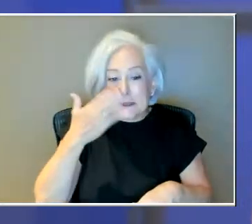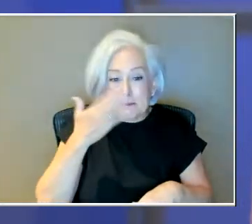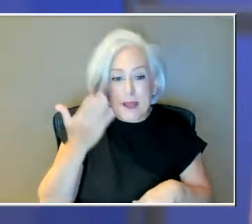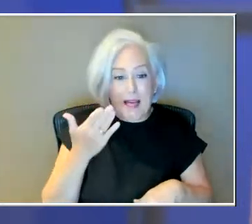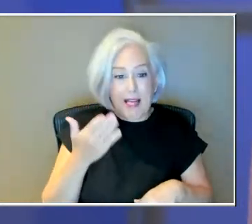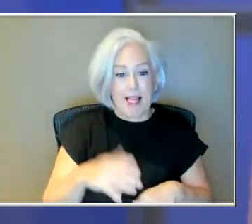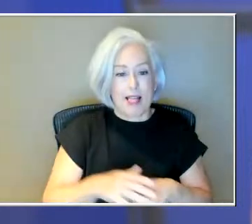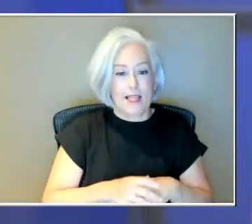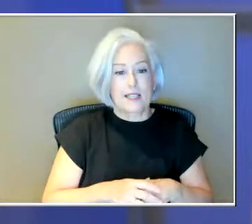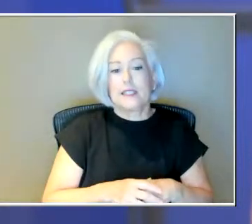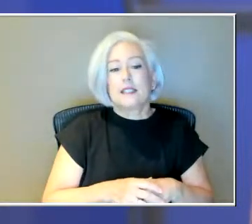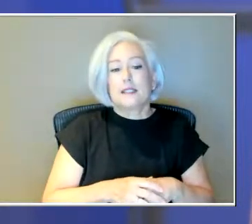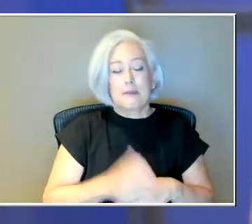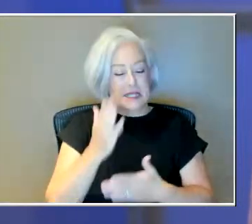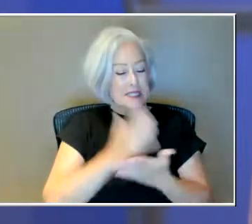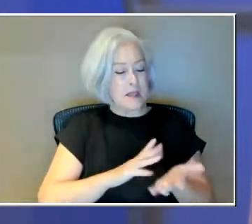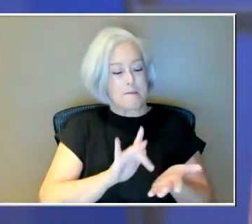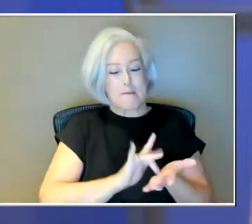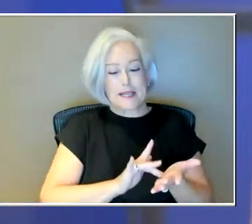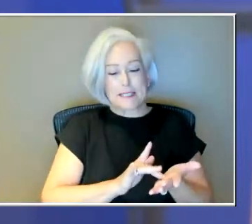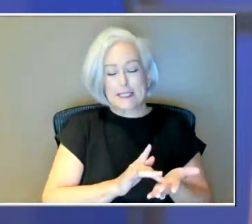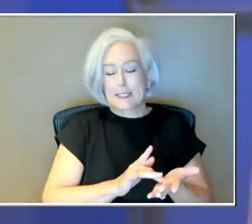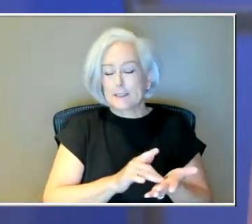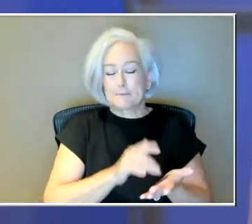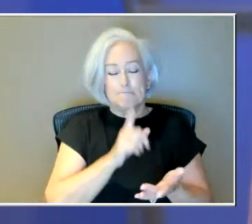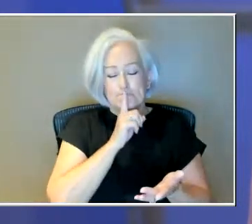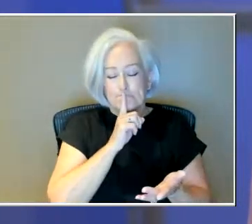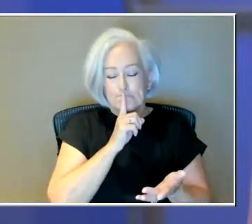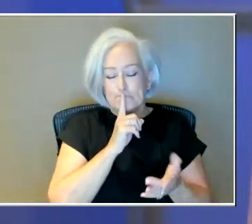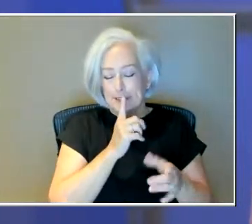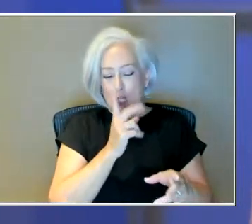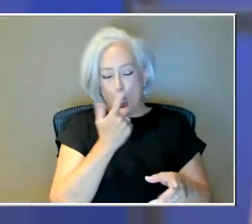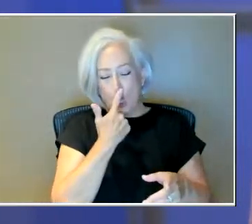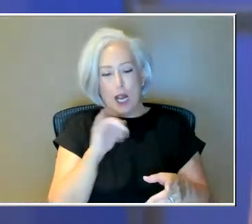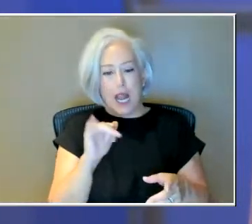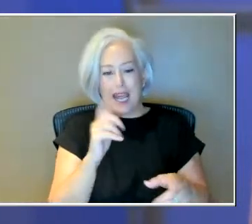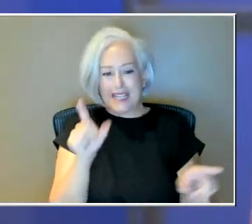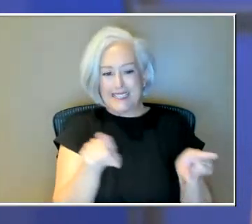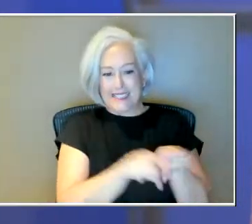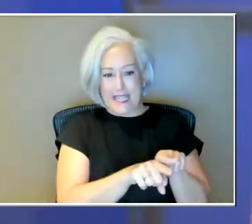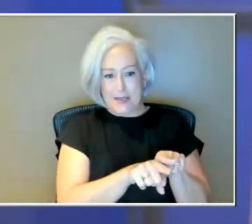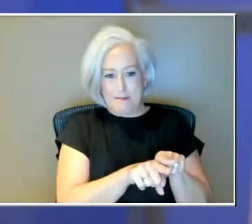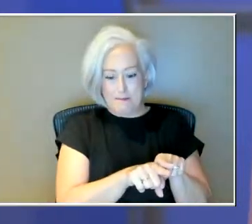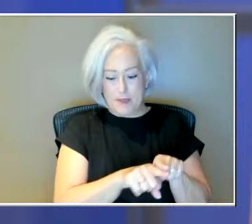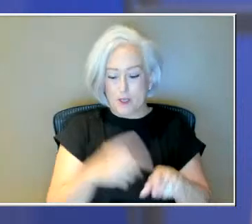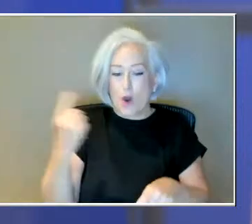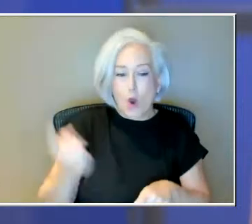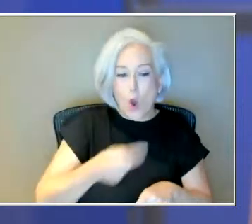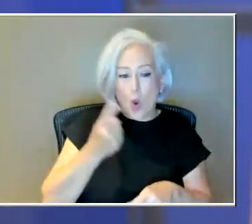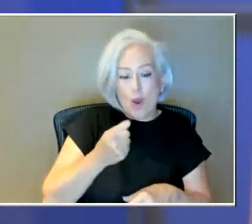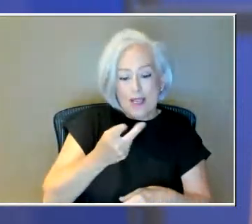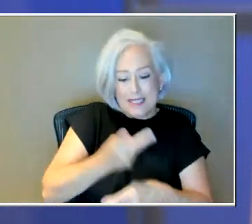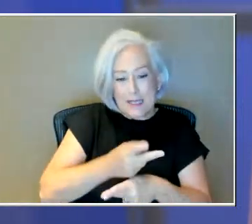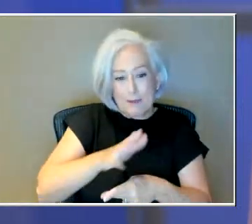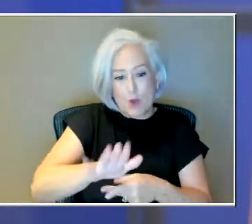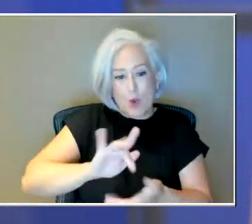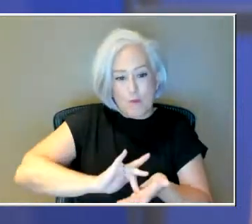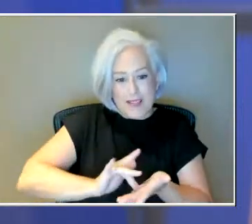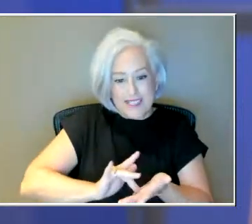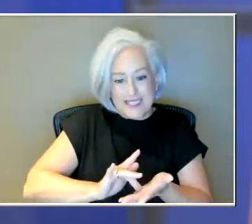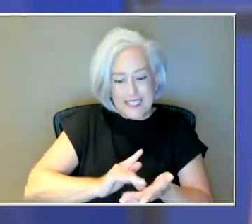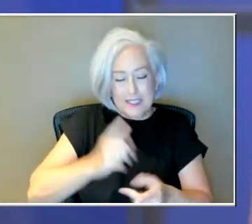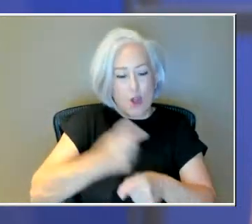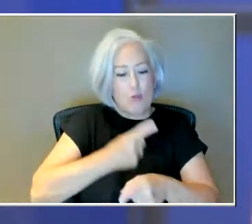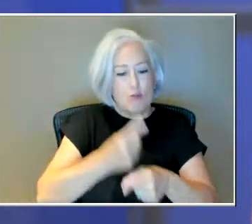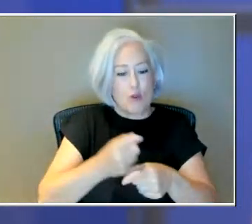signs, so it is going to be very important to make sure that we're always storing our medications appropriately, Usually that's going to be in a cool, dry place or is